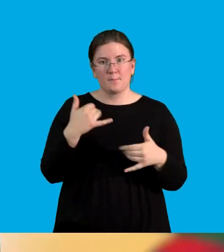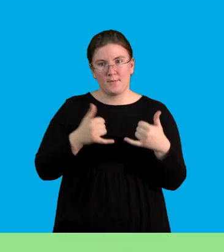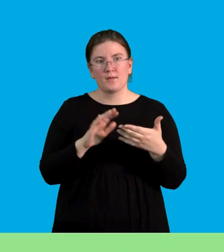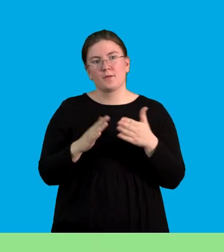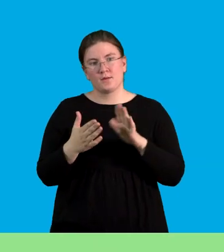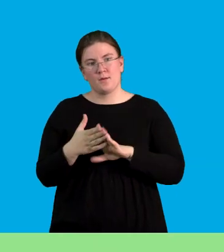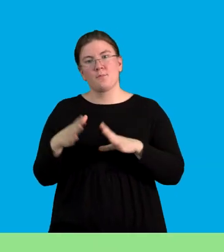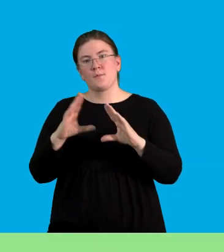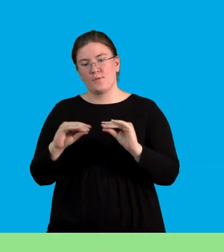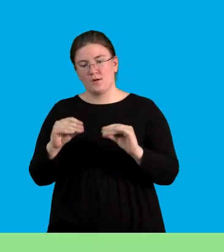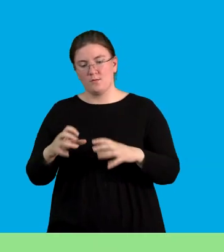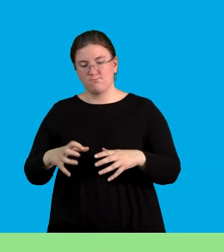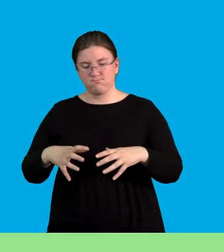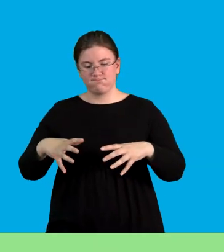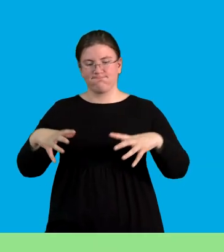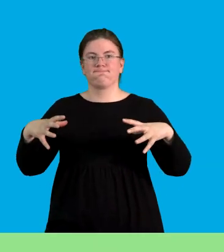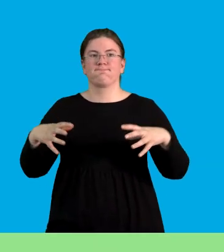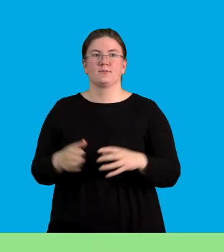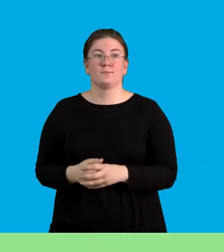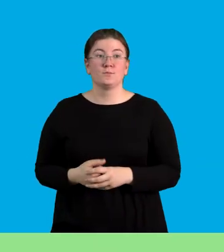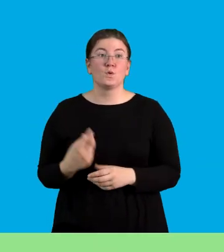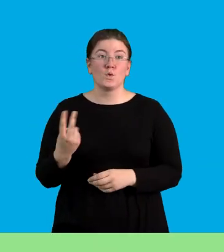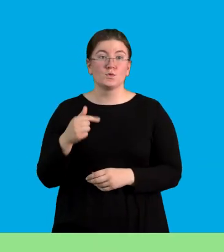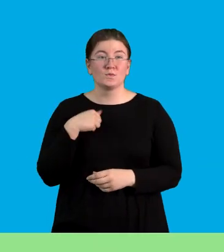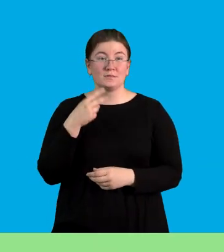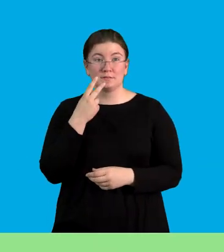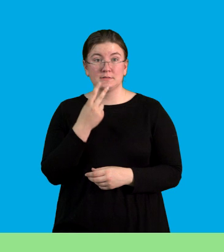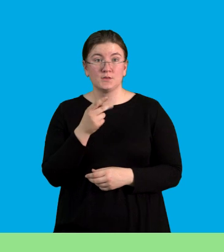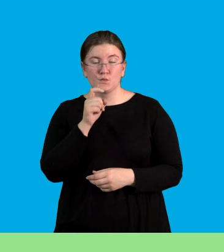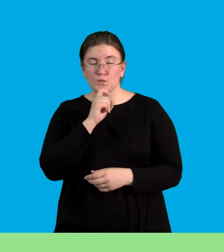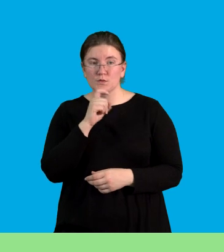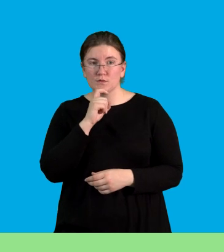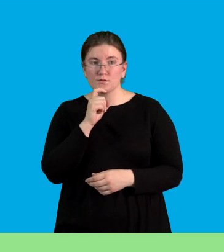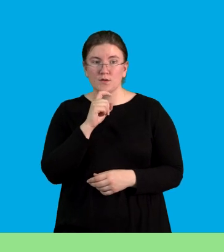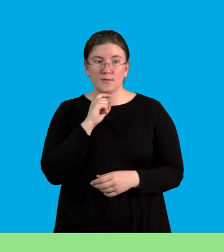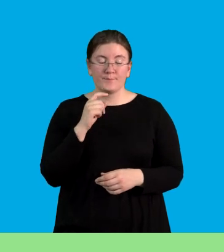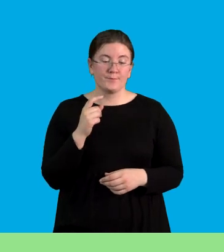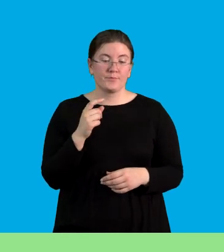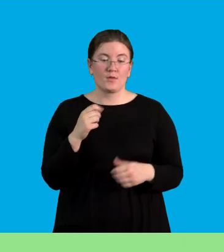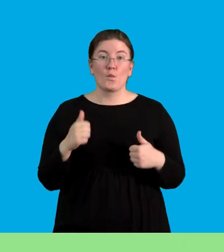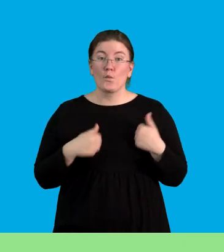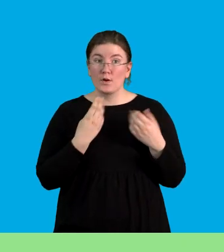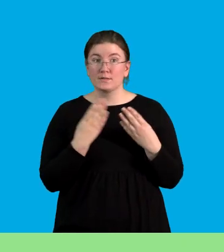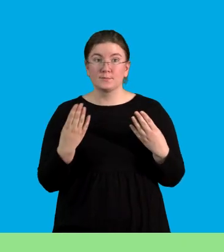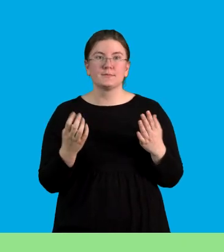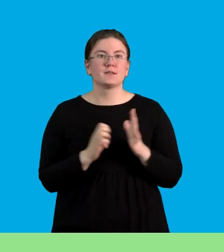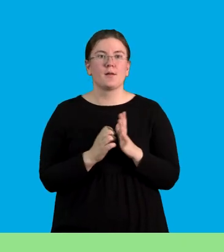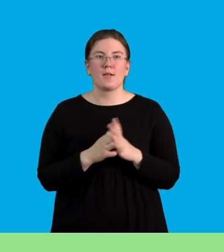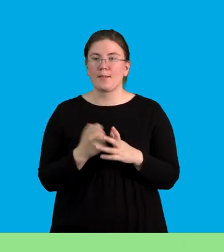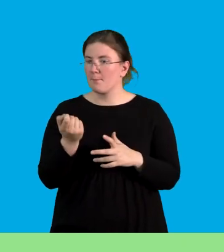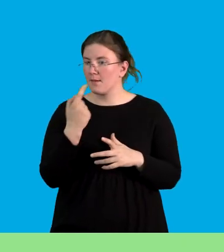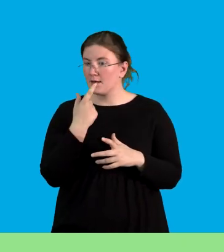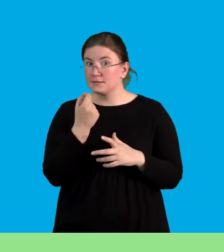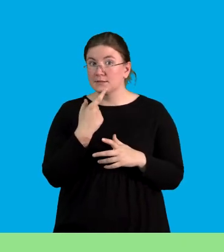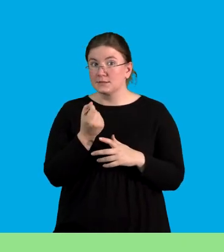rise. We also look at useful microorganisms in items such as medicine. Here we